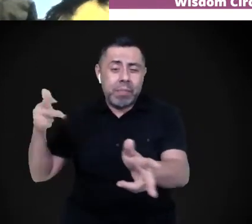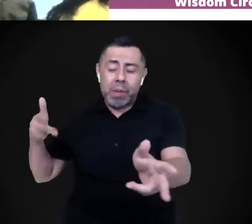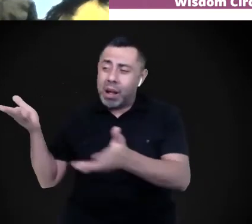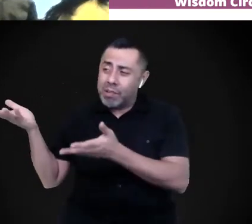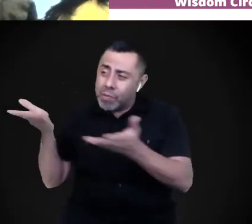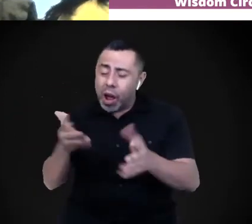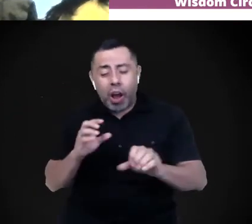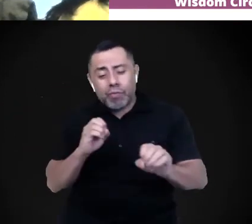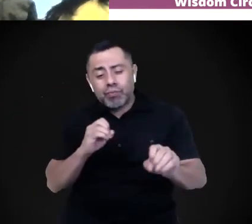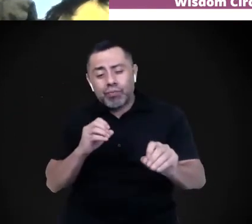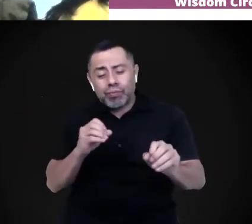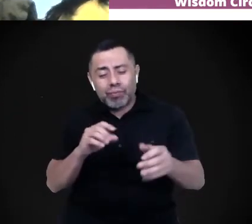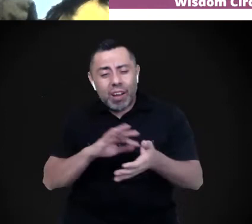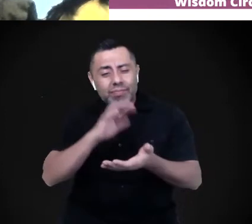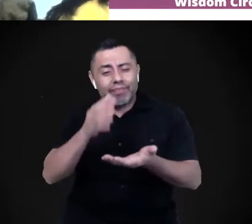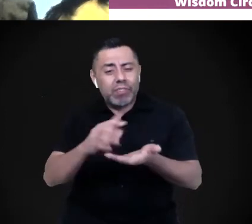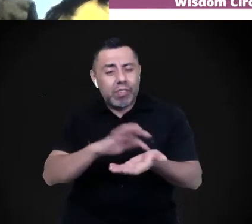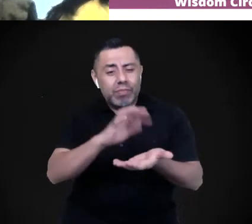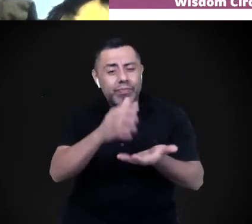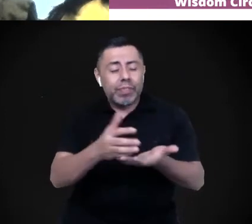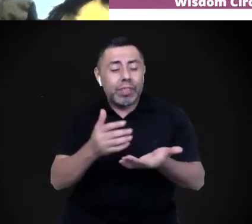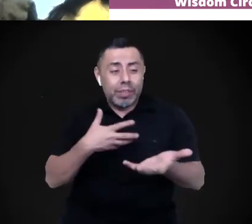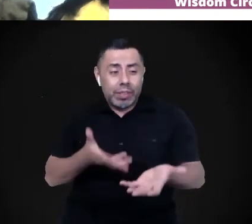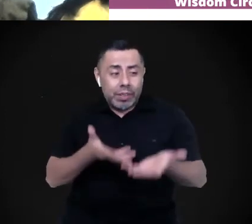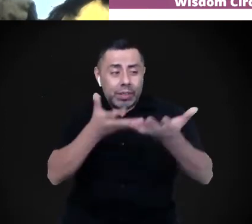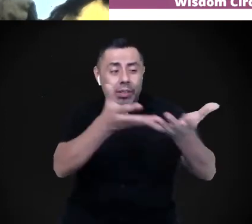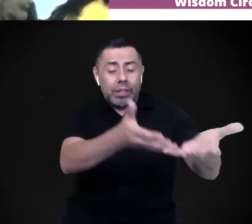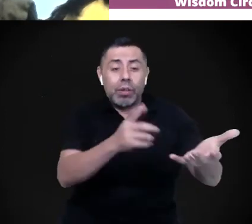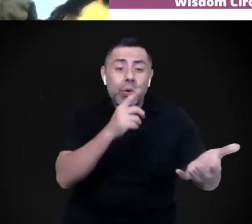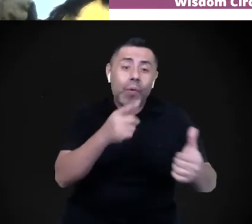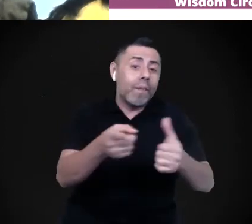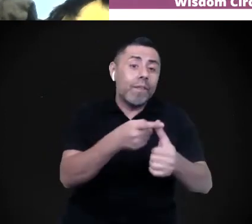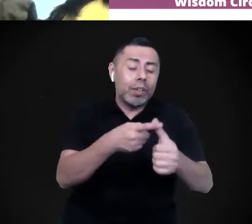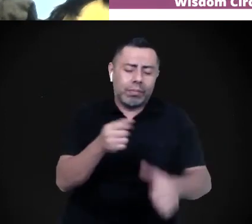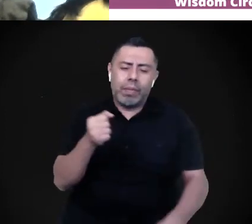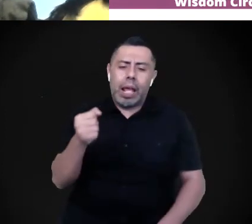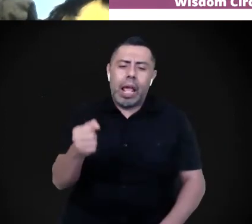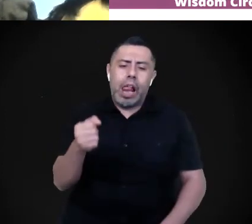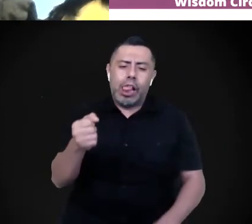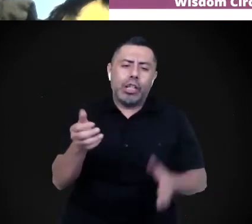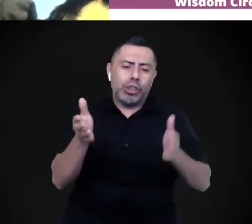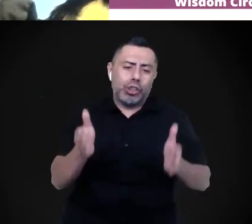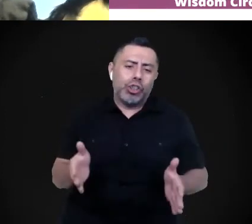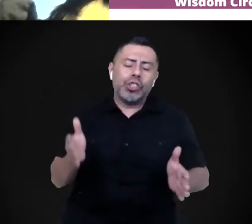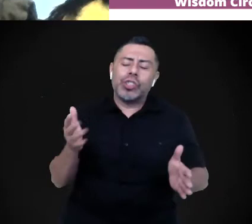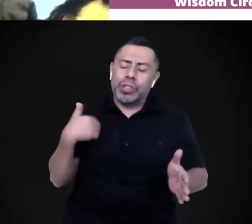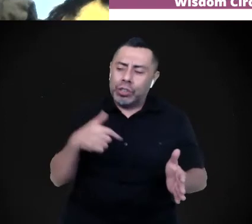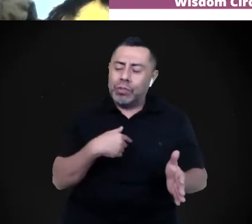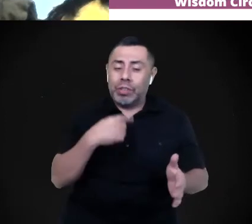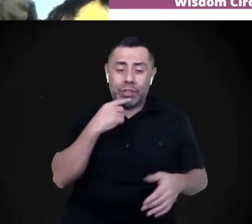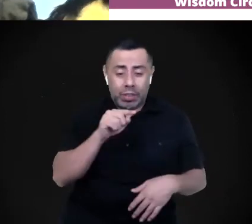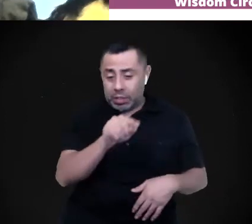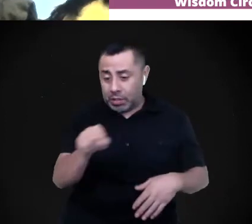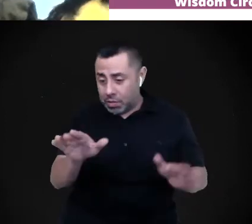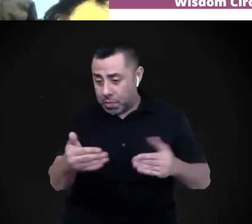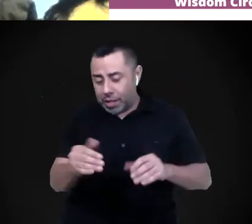what? They went for the elders first. They said, we have to take care of the elders first. Those are those boxes you got, Lynn